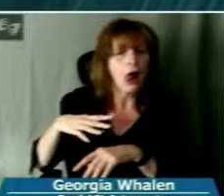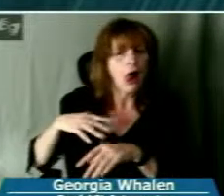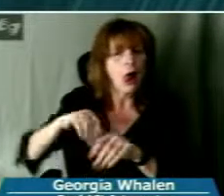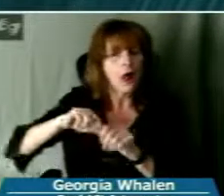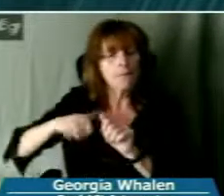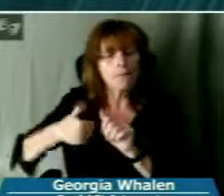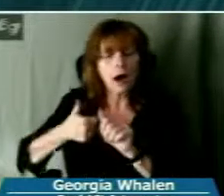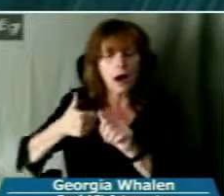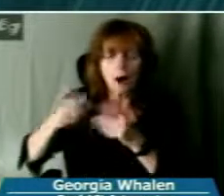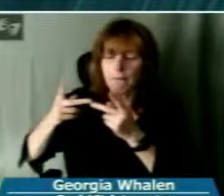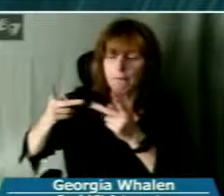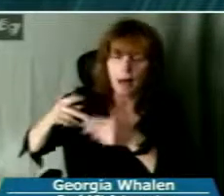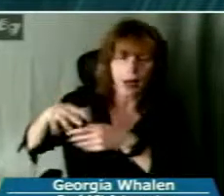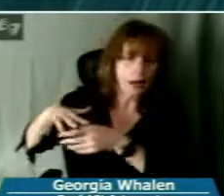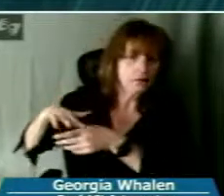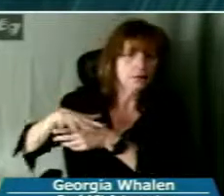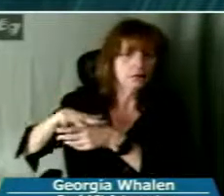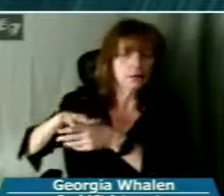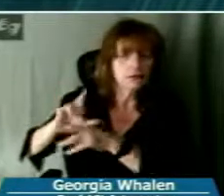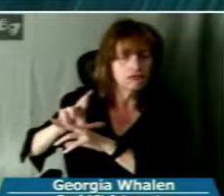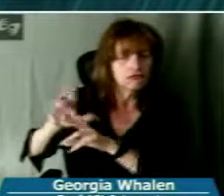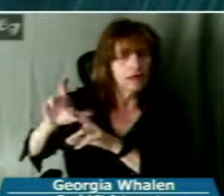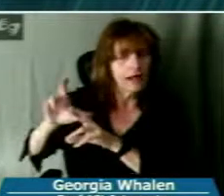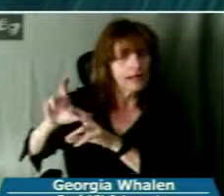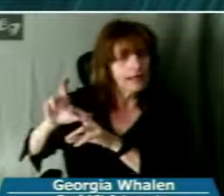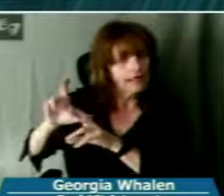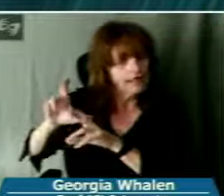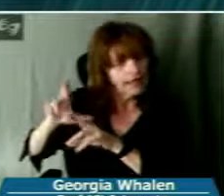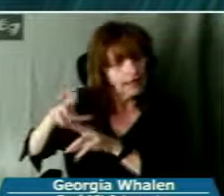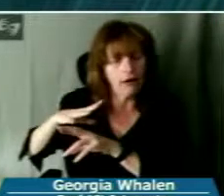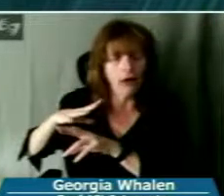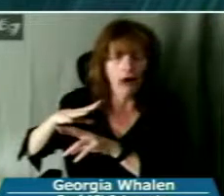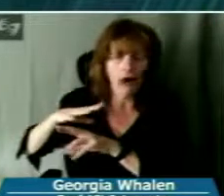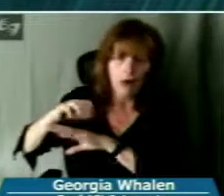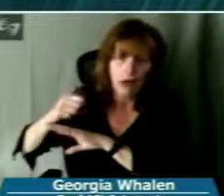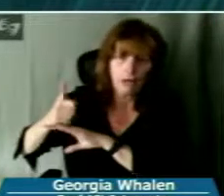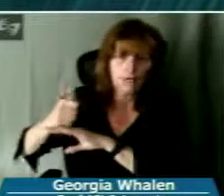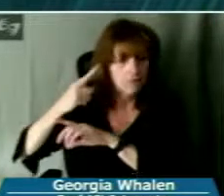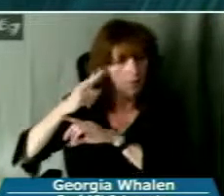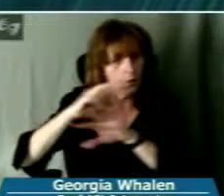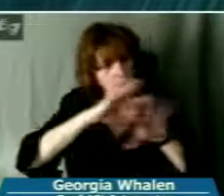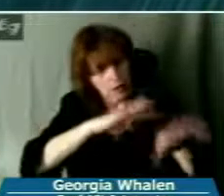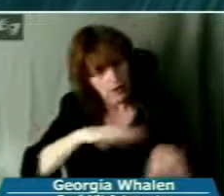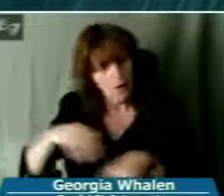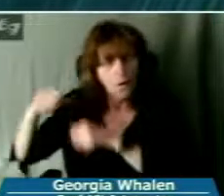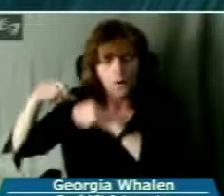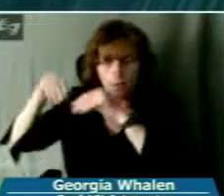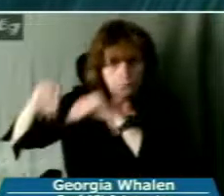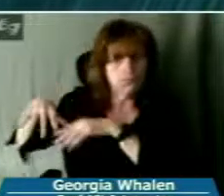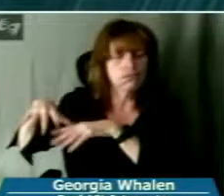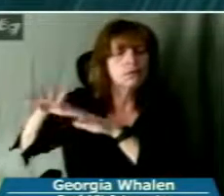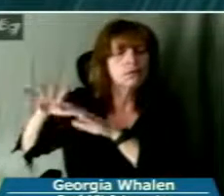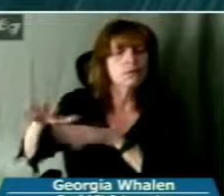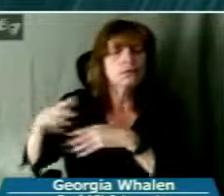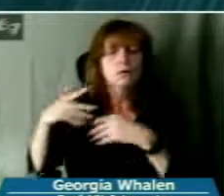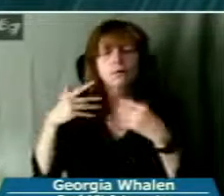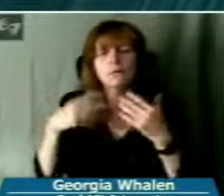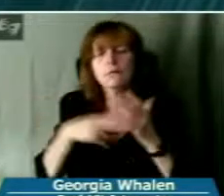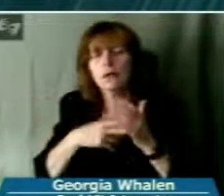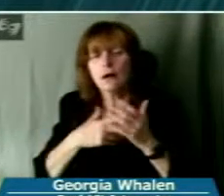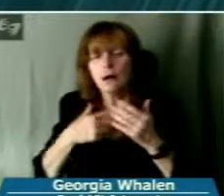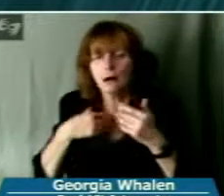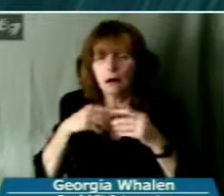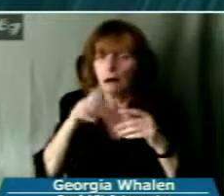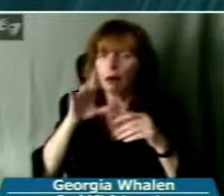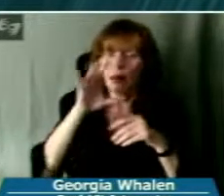that's basically proactively going out into the community and finding space that we can